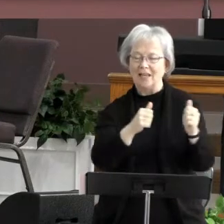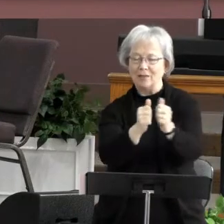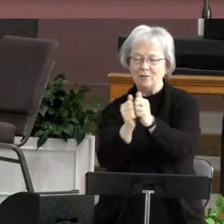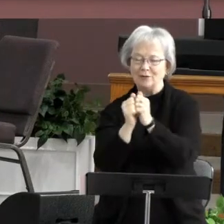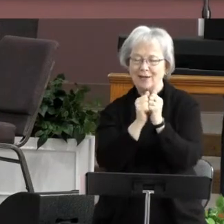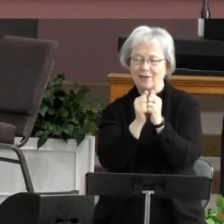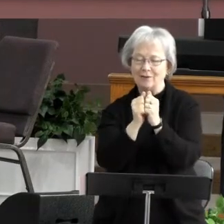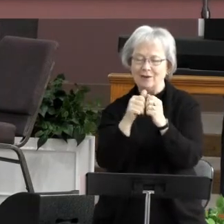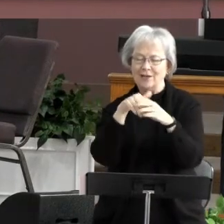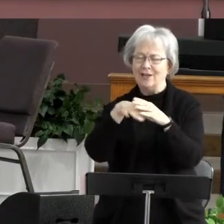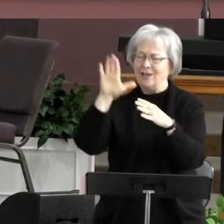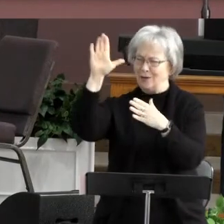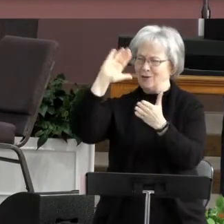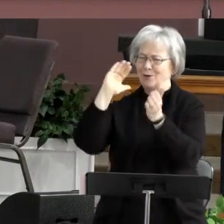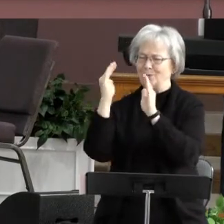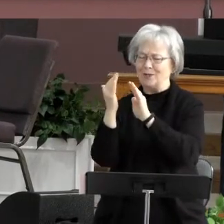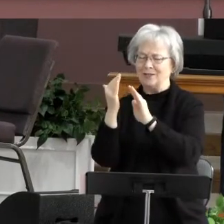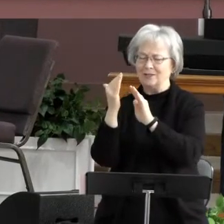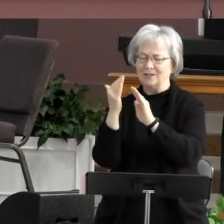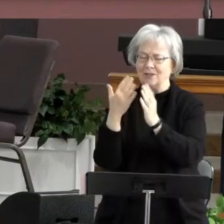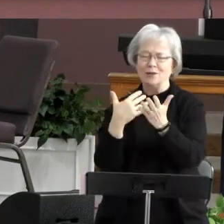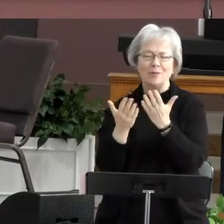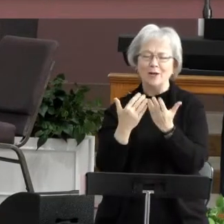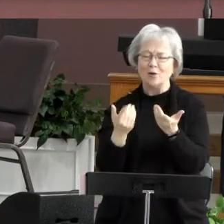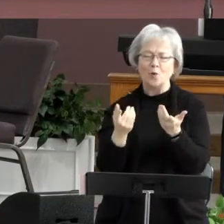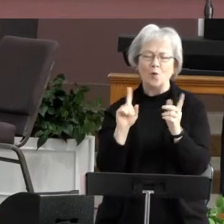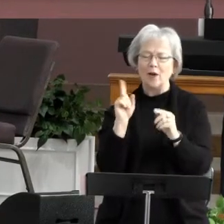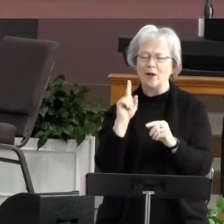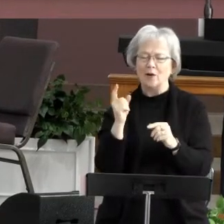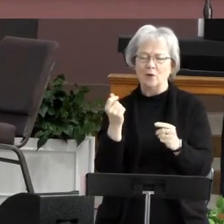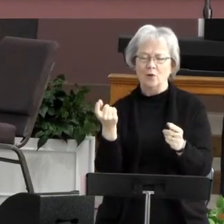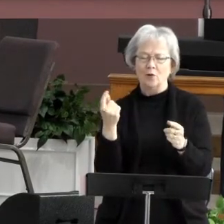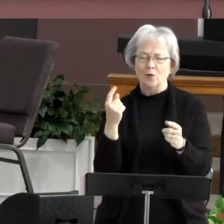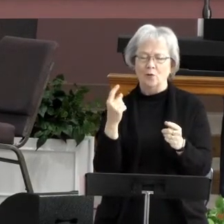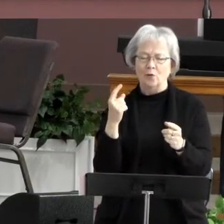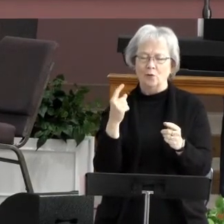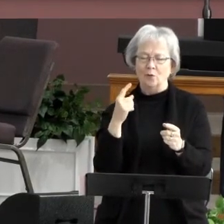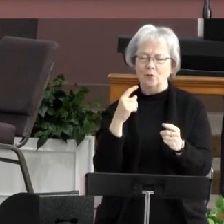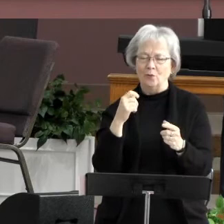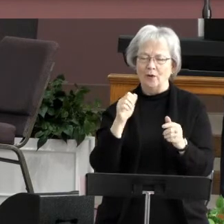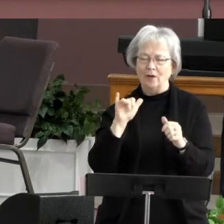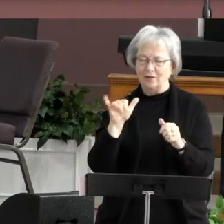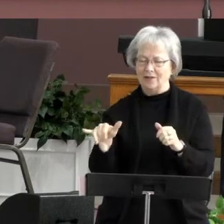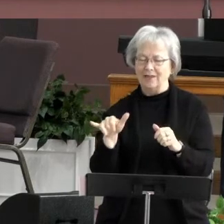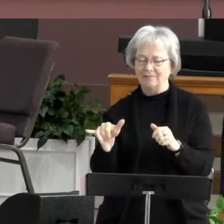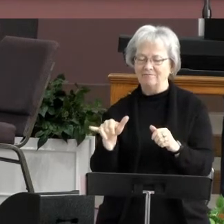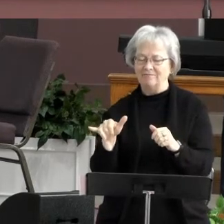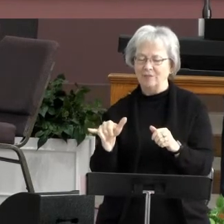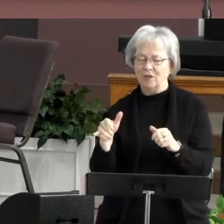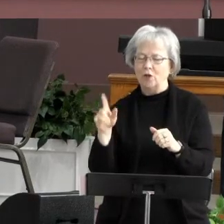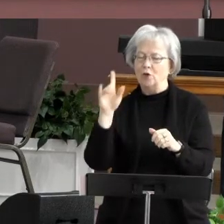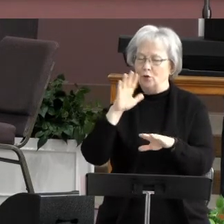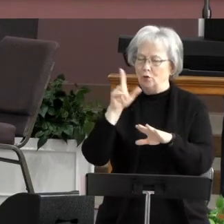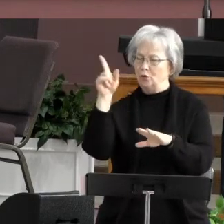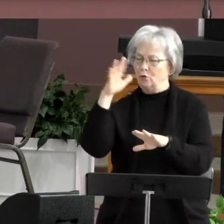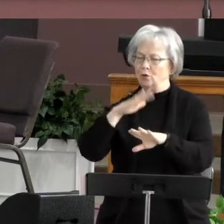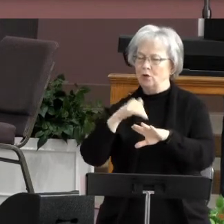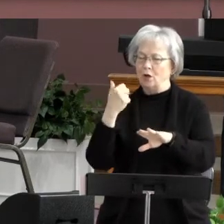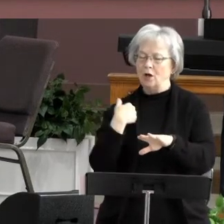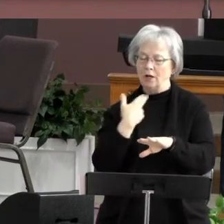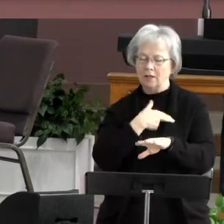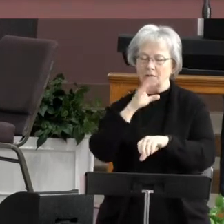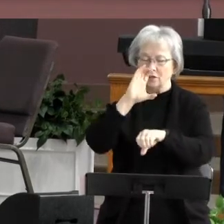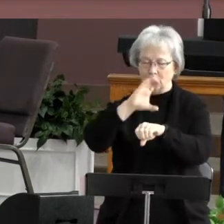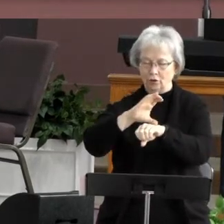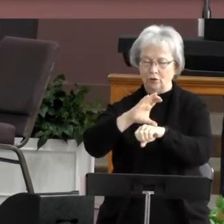Your presence, wherever we are. Lord, You called us the church. We are the church, no matter where we are. And this